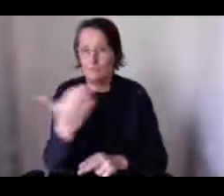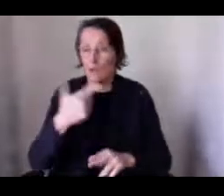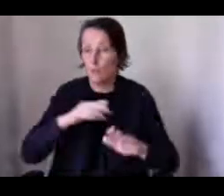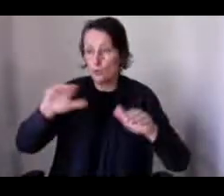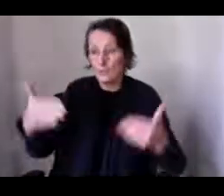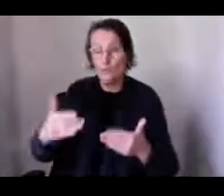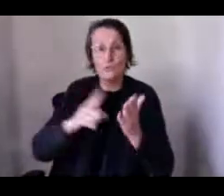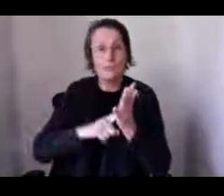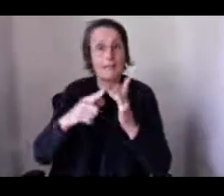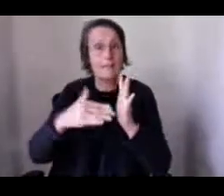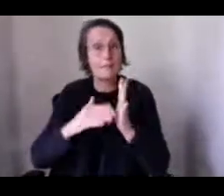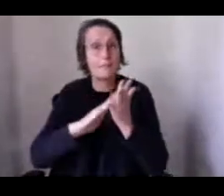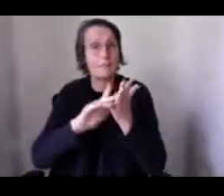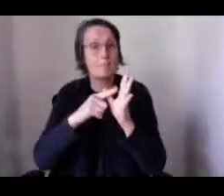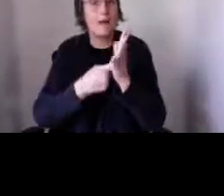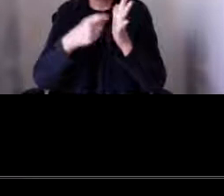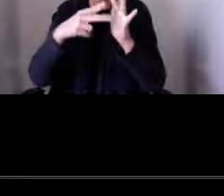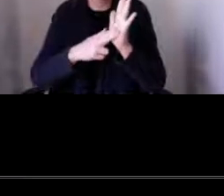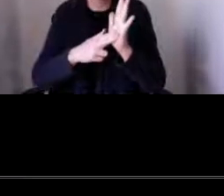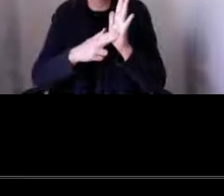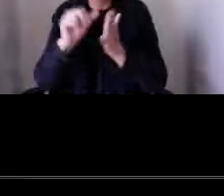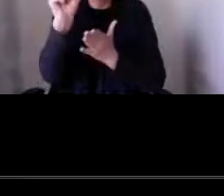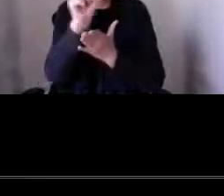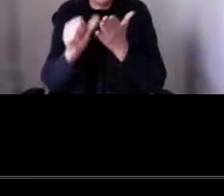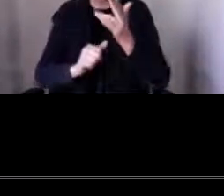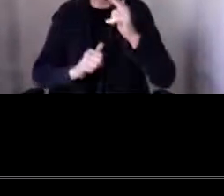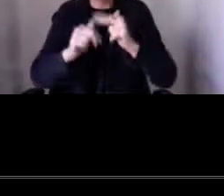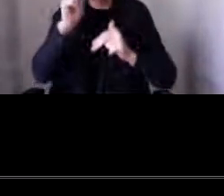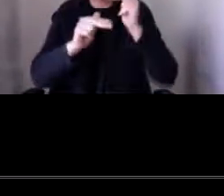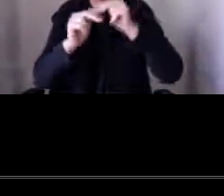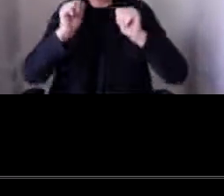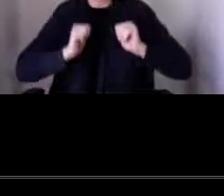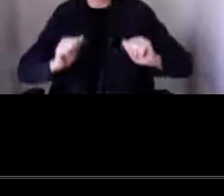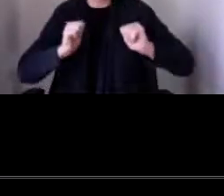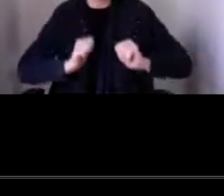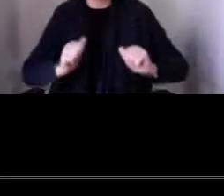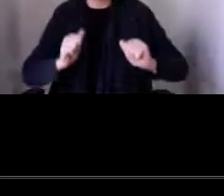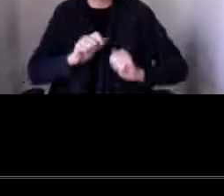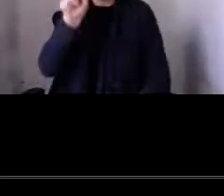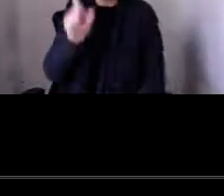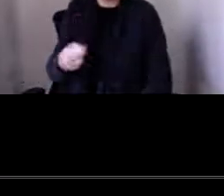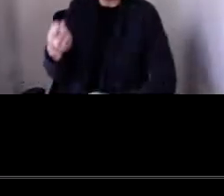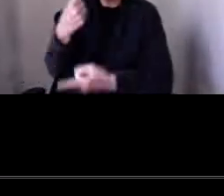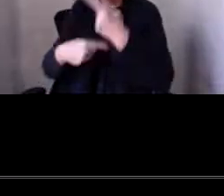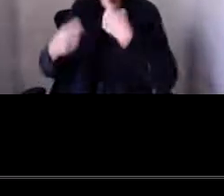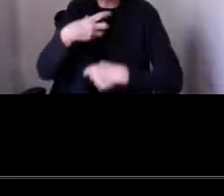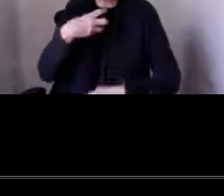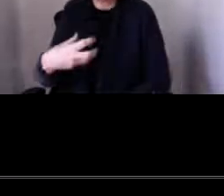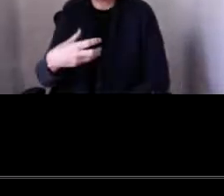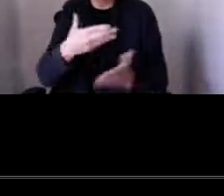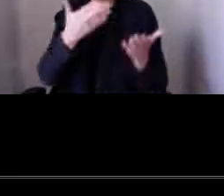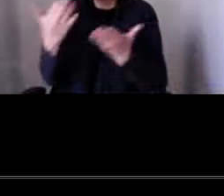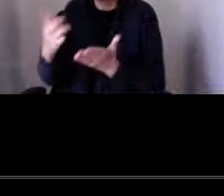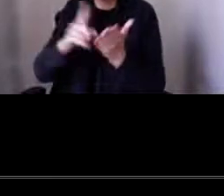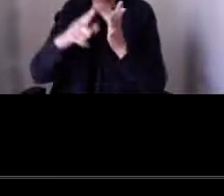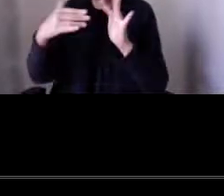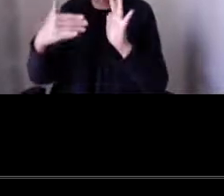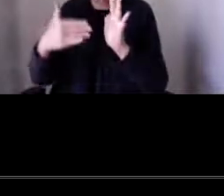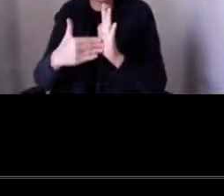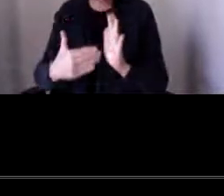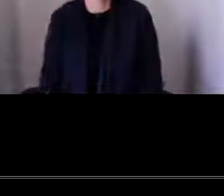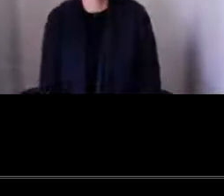Development and Training Manager at Accessible Arts, to tell you a little bit more about this. Over to you, Liz.